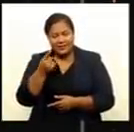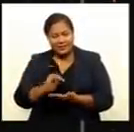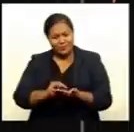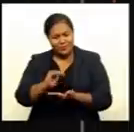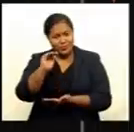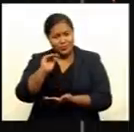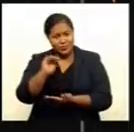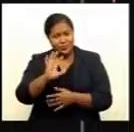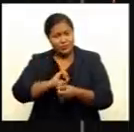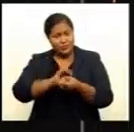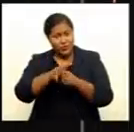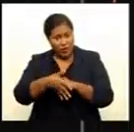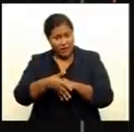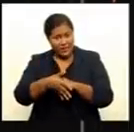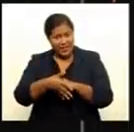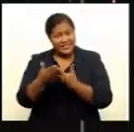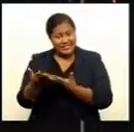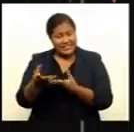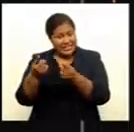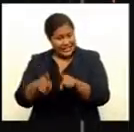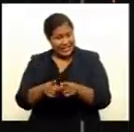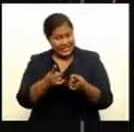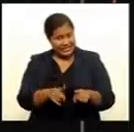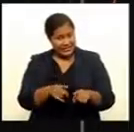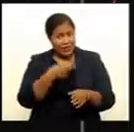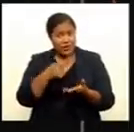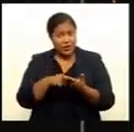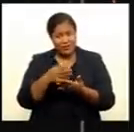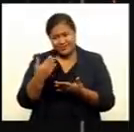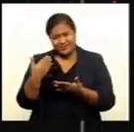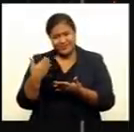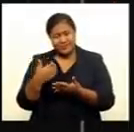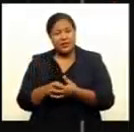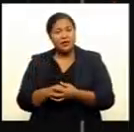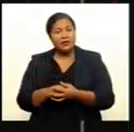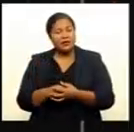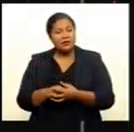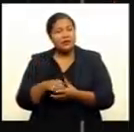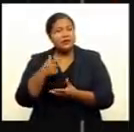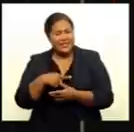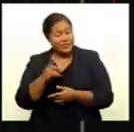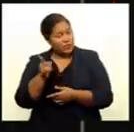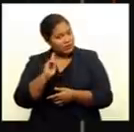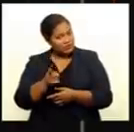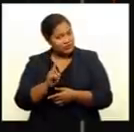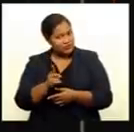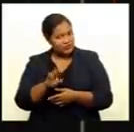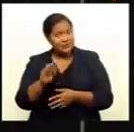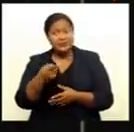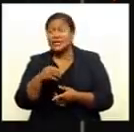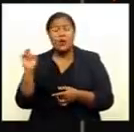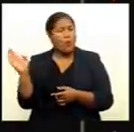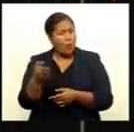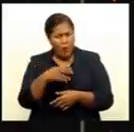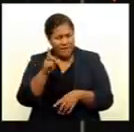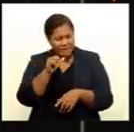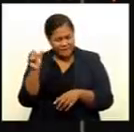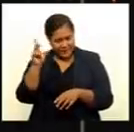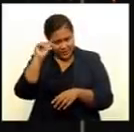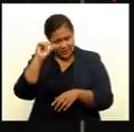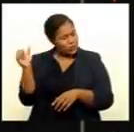in COVID-19 related deaths recorded recently warns of the urgency for Fijians to get vaccinated at